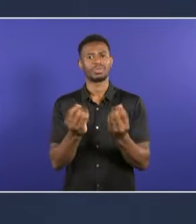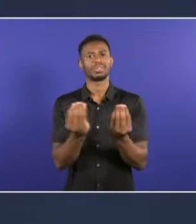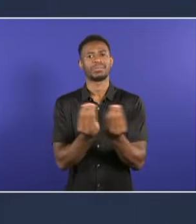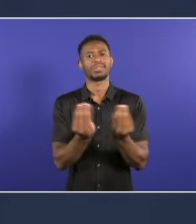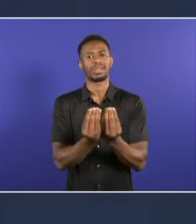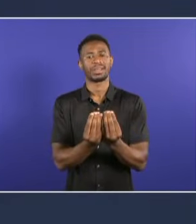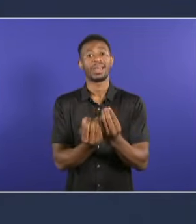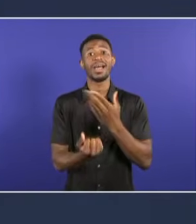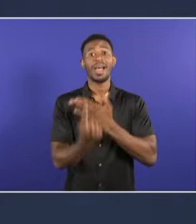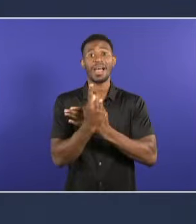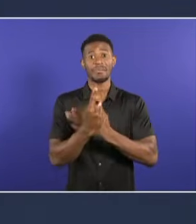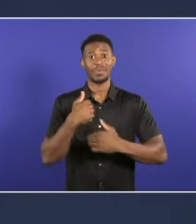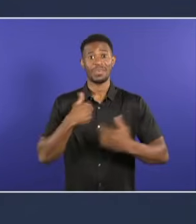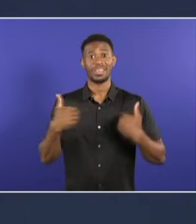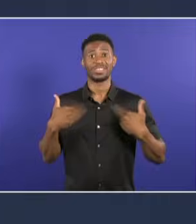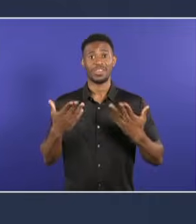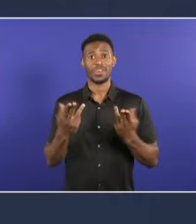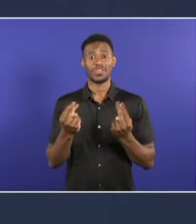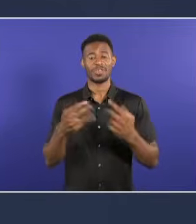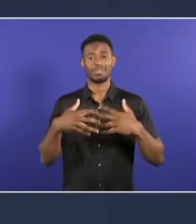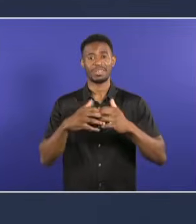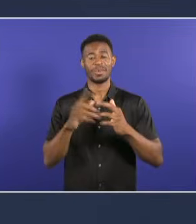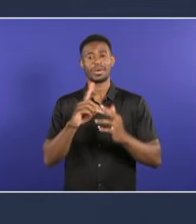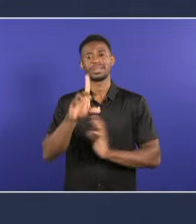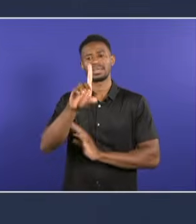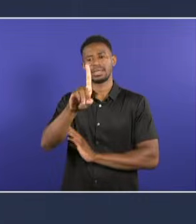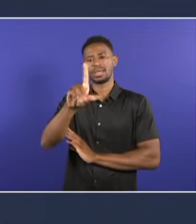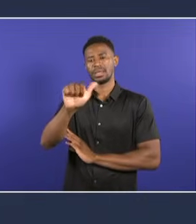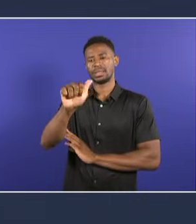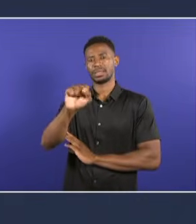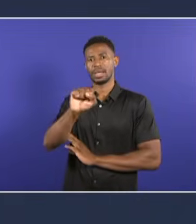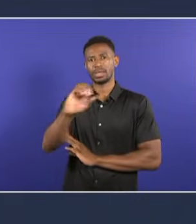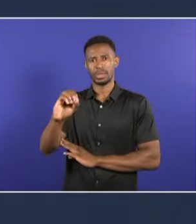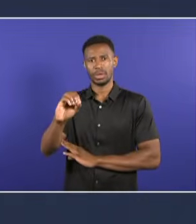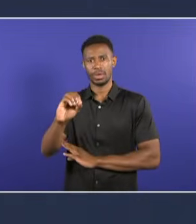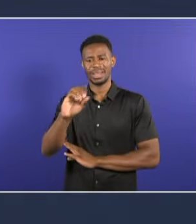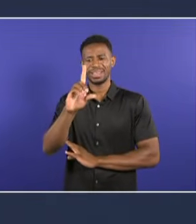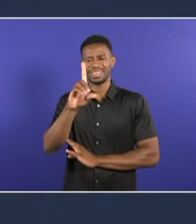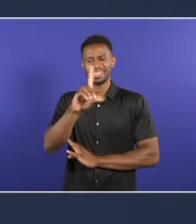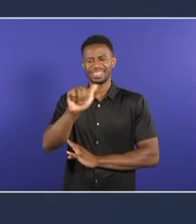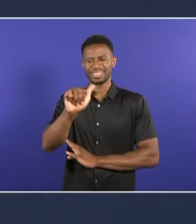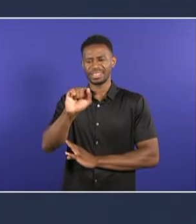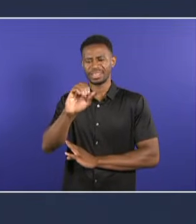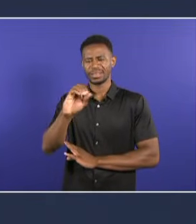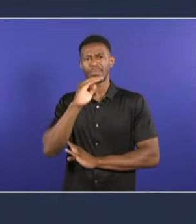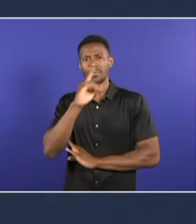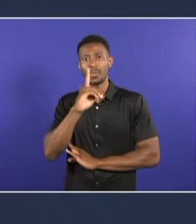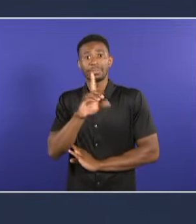movement that came to be called DASO, the DA Students Organization.